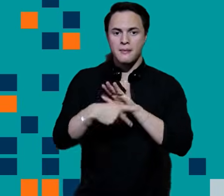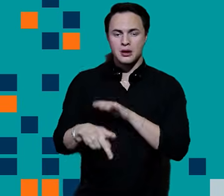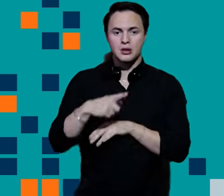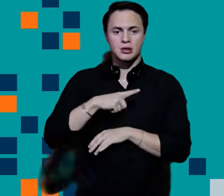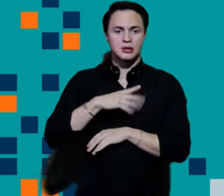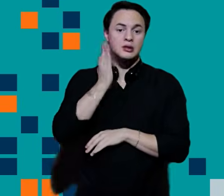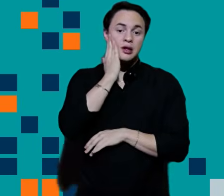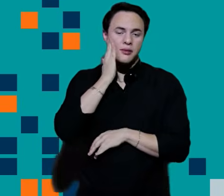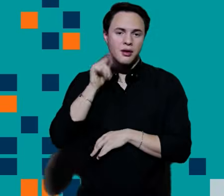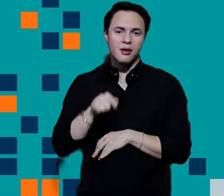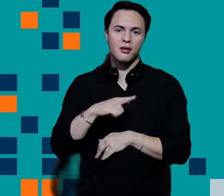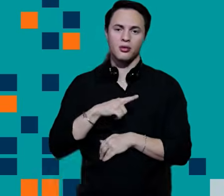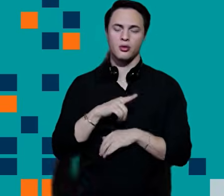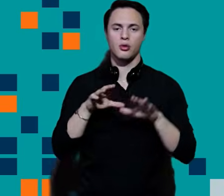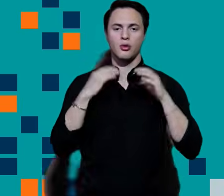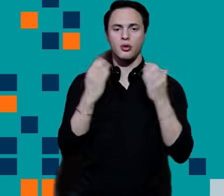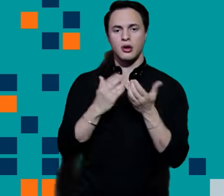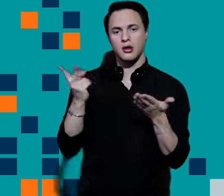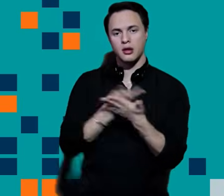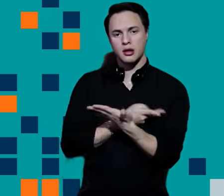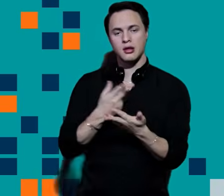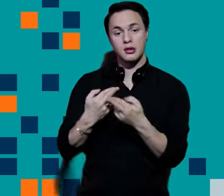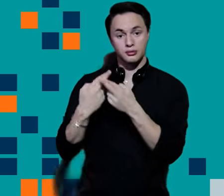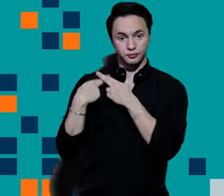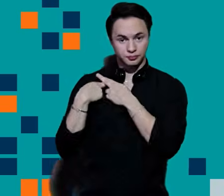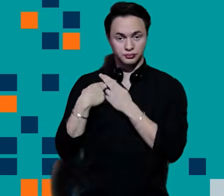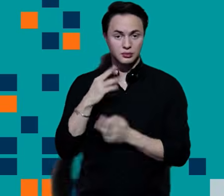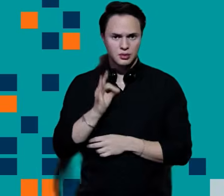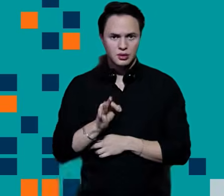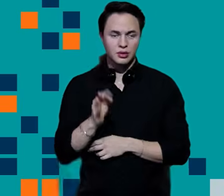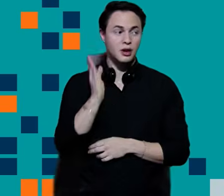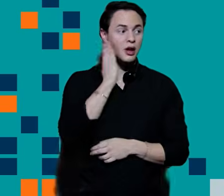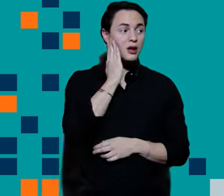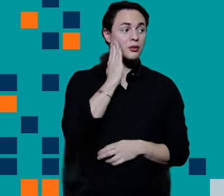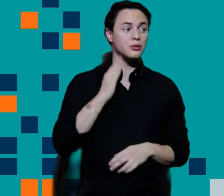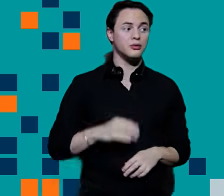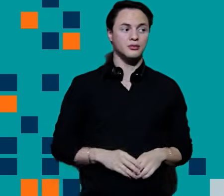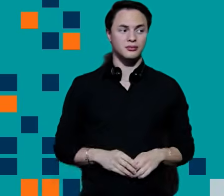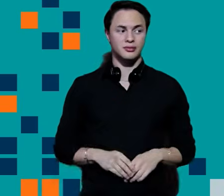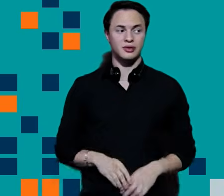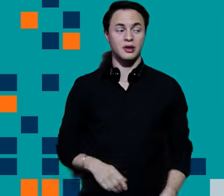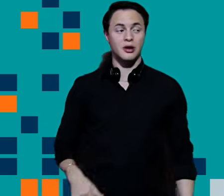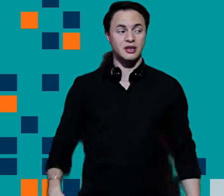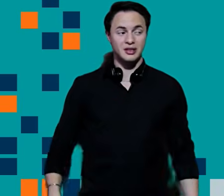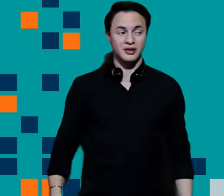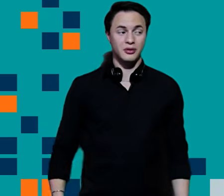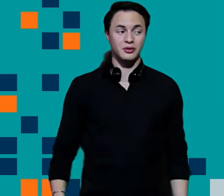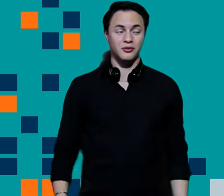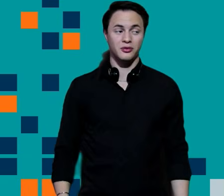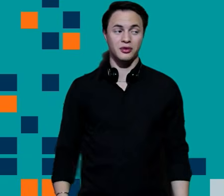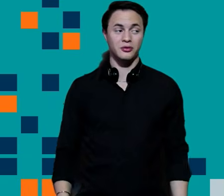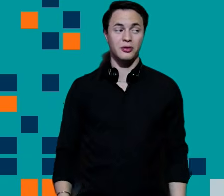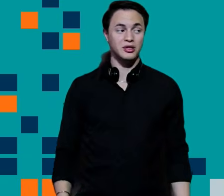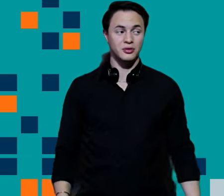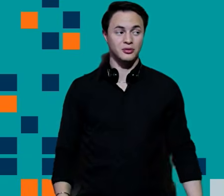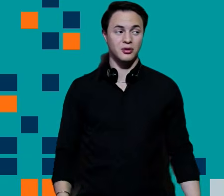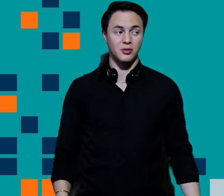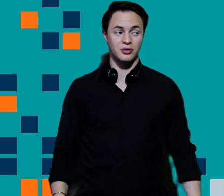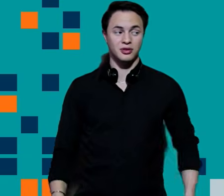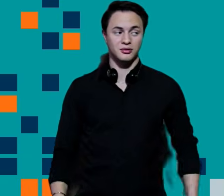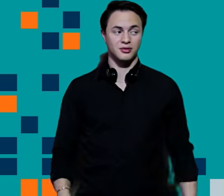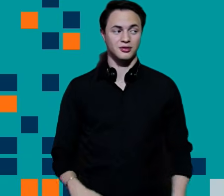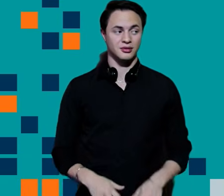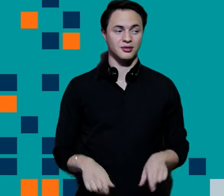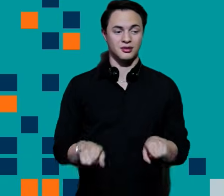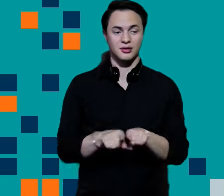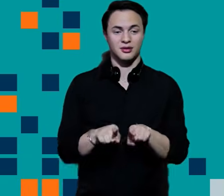by this idea of comprehensibility, manageability, and meaningfulness. And those,